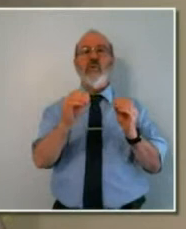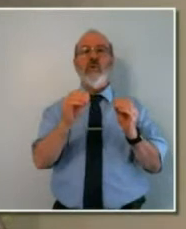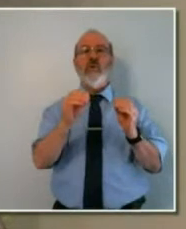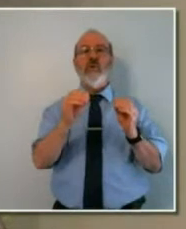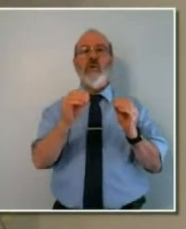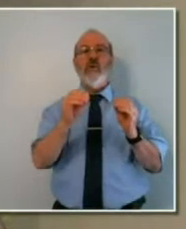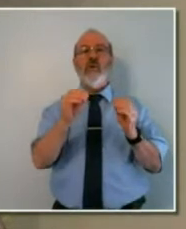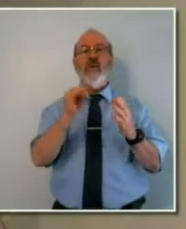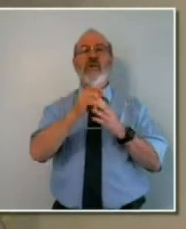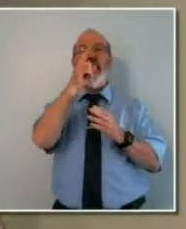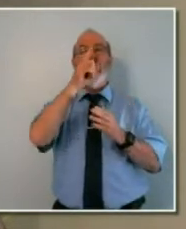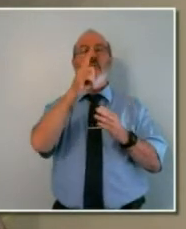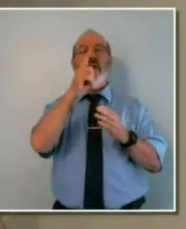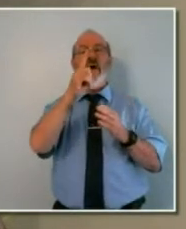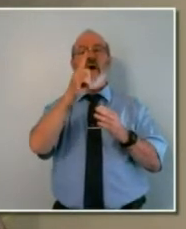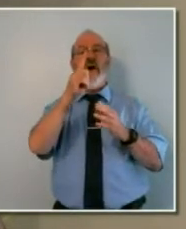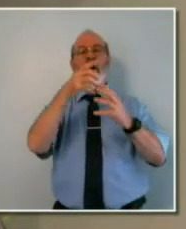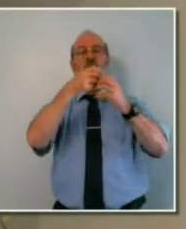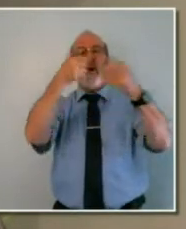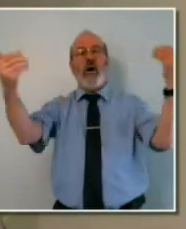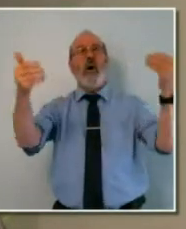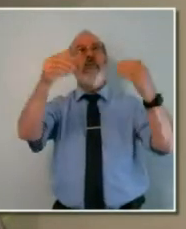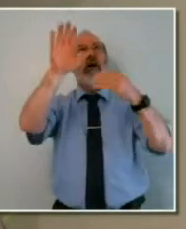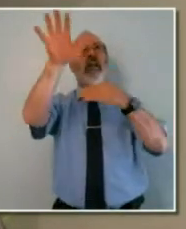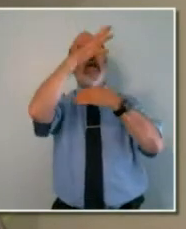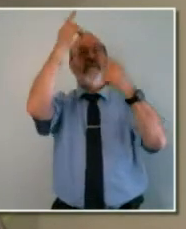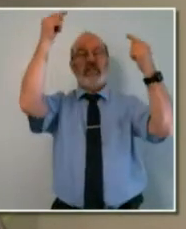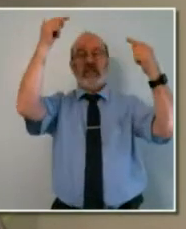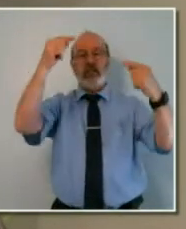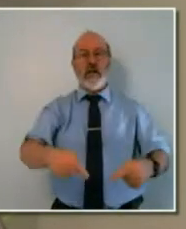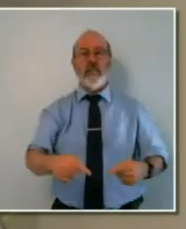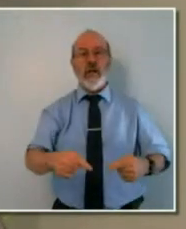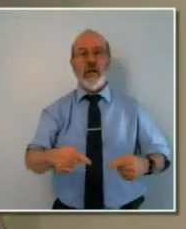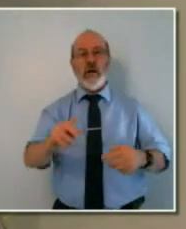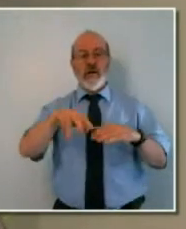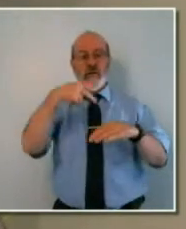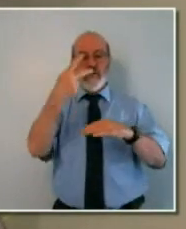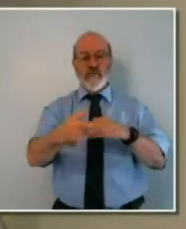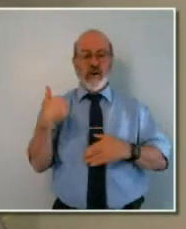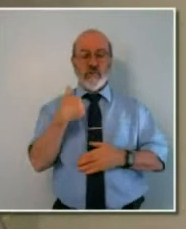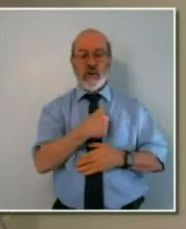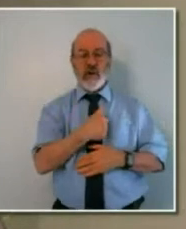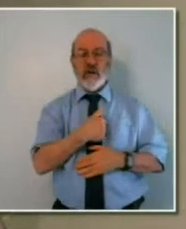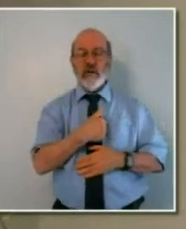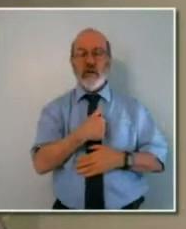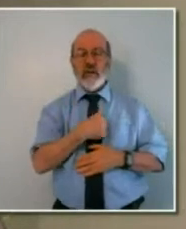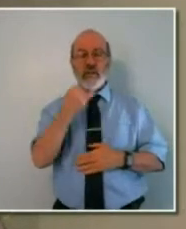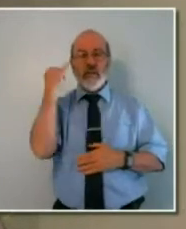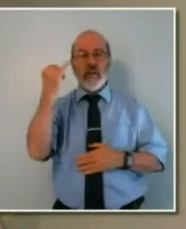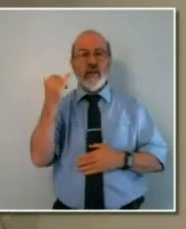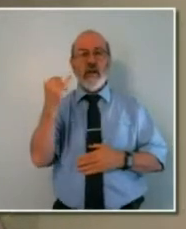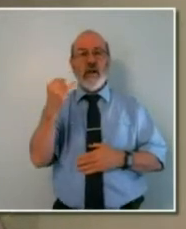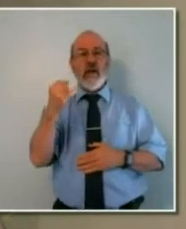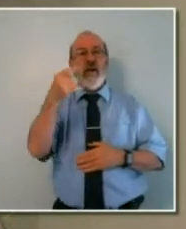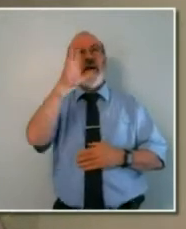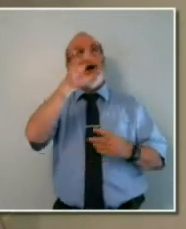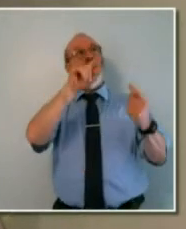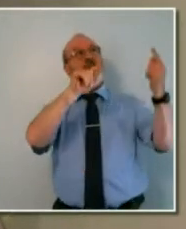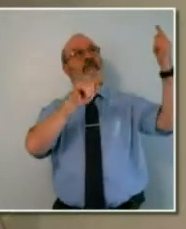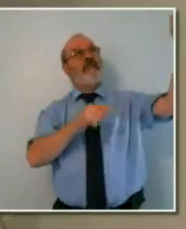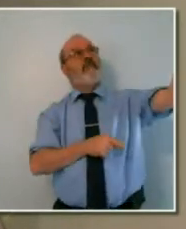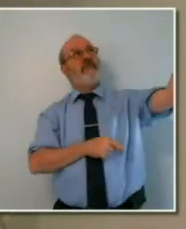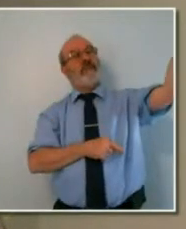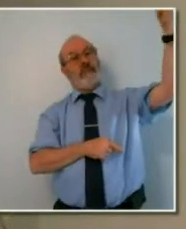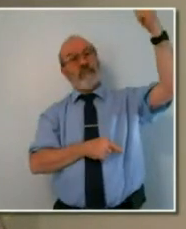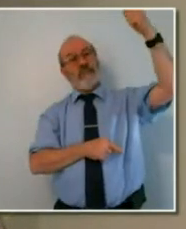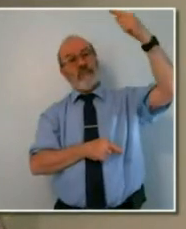thou wouldst rend the heavens and come down, fall upon us. That's the idea. Thou meetest him. They're recognizing you